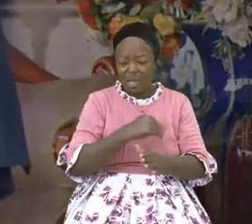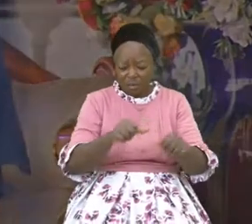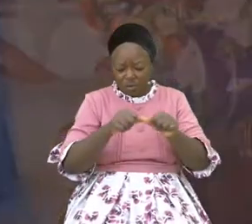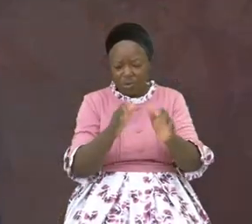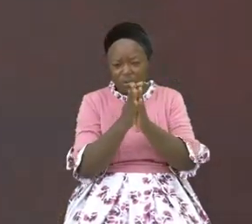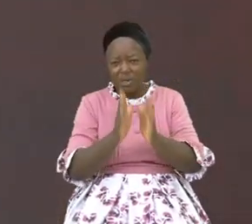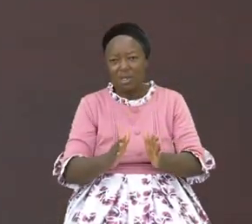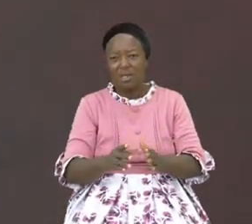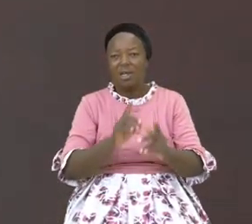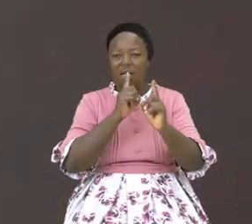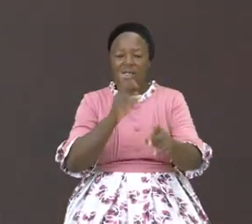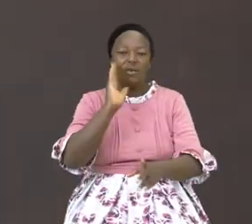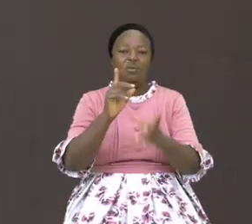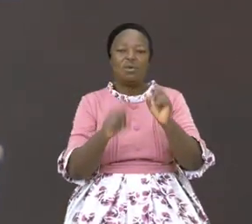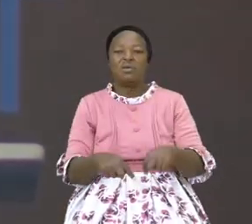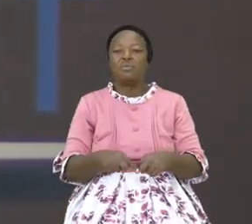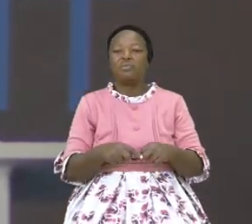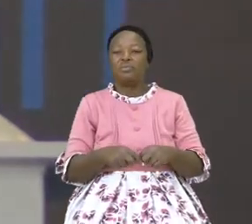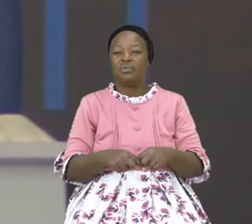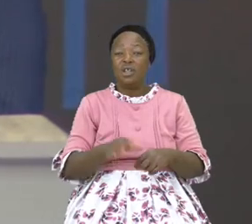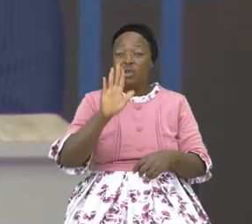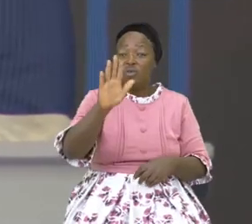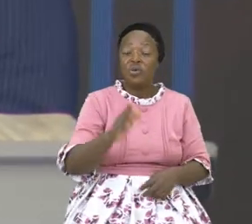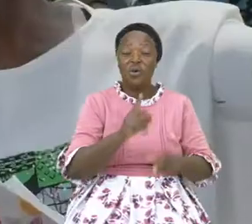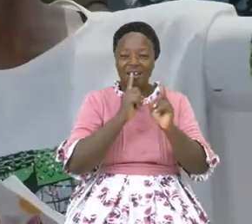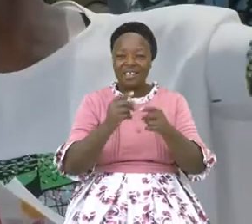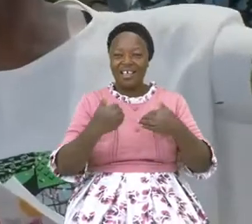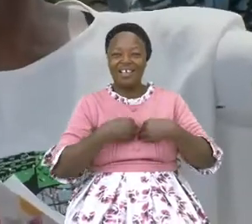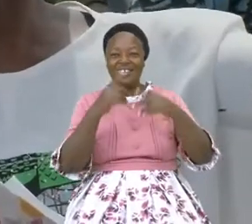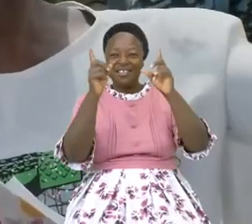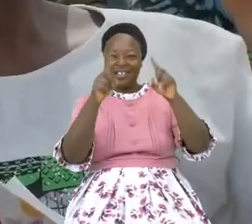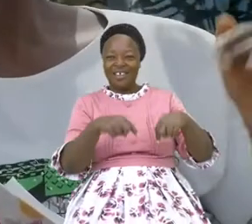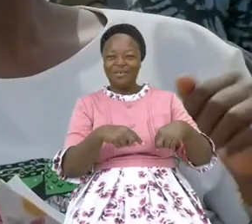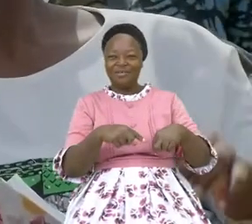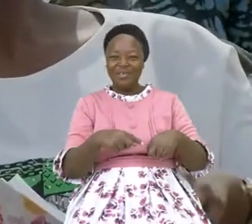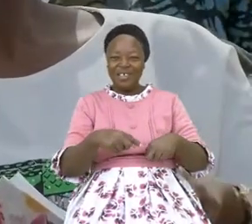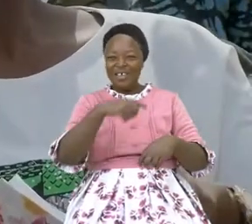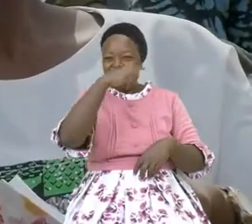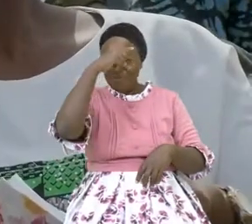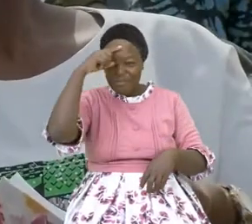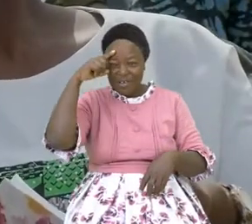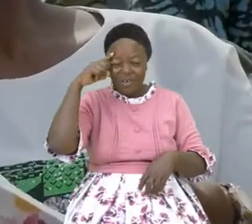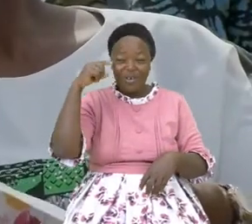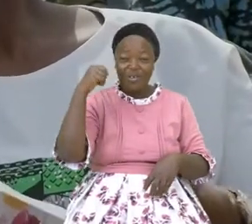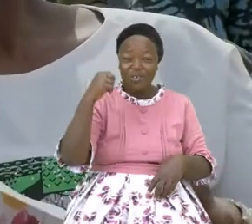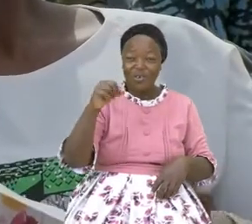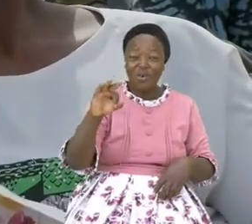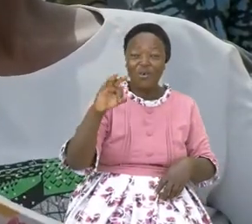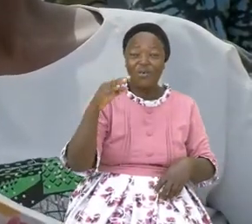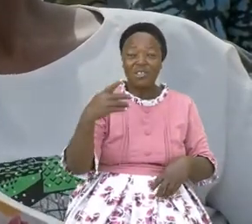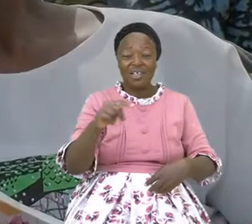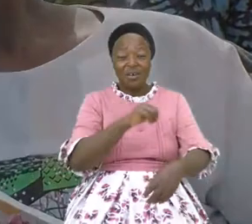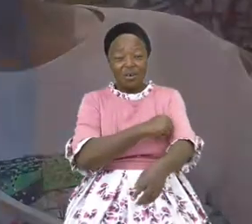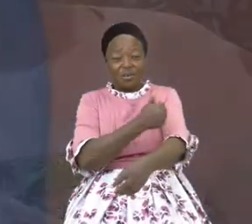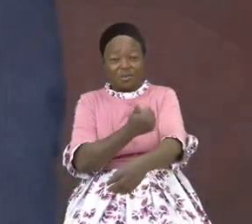will come. Amen. Your answer has come. Because of the authority and